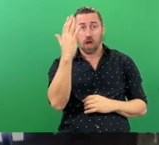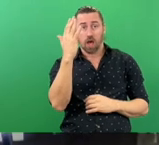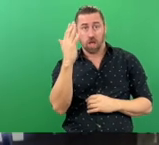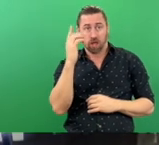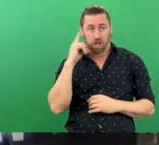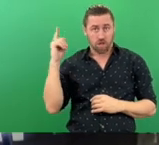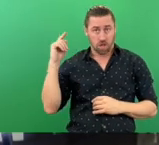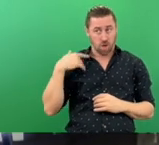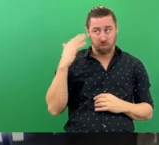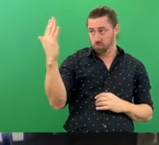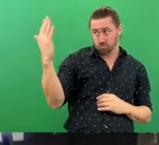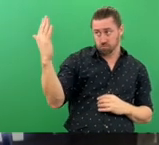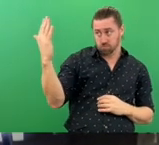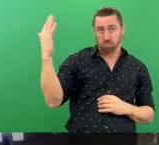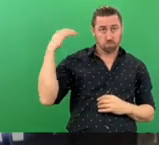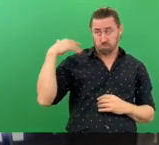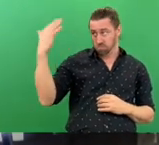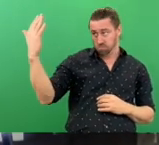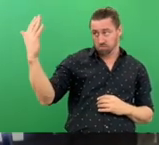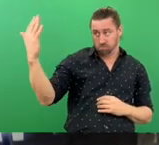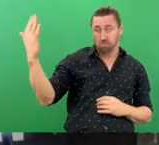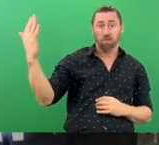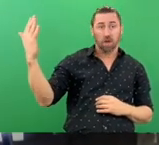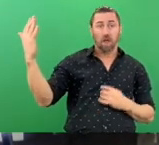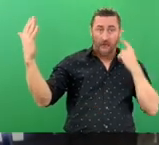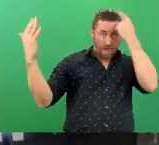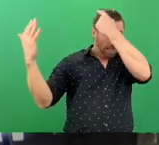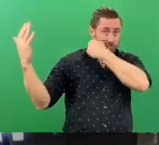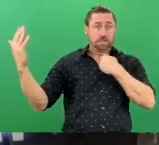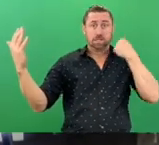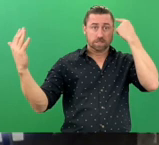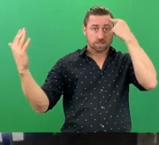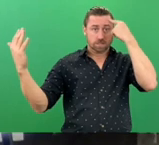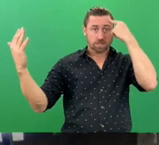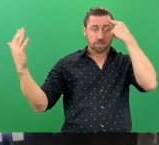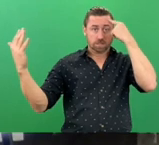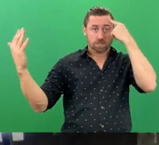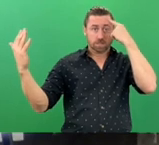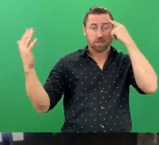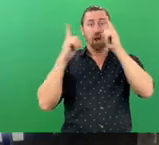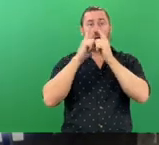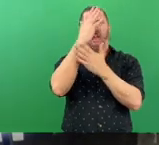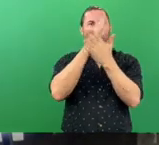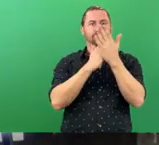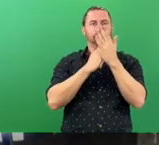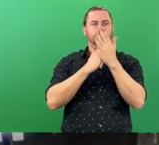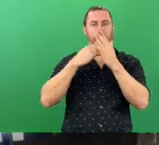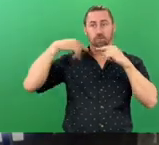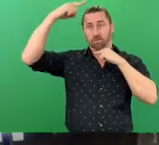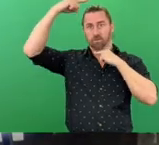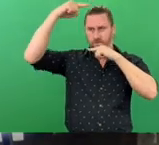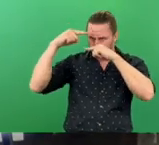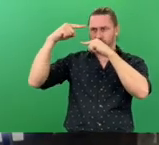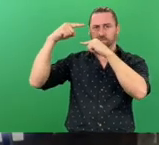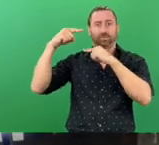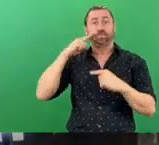mirror, if I look at myself in this mirror right now, my face, my head is exactly half the size of my actual